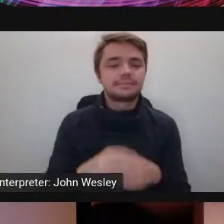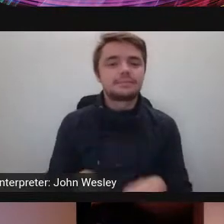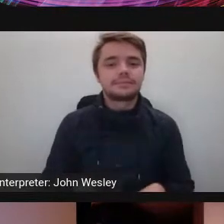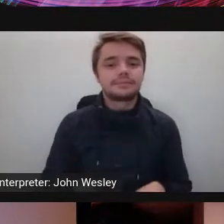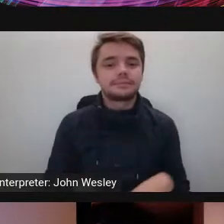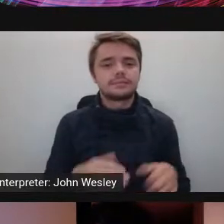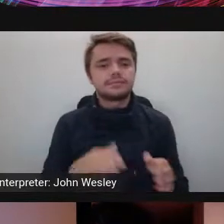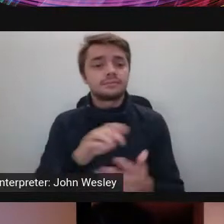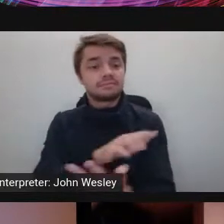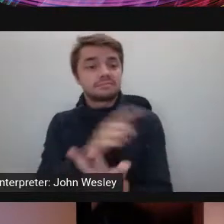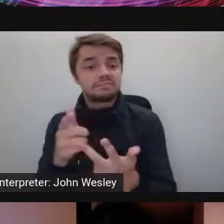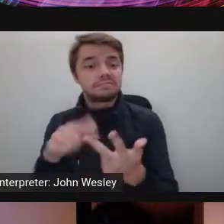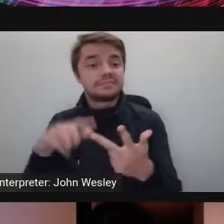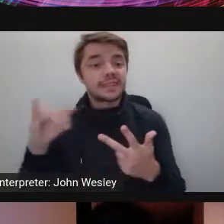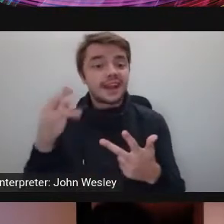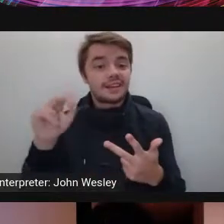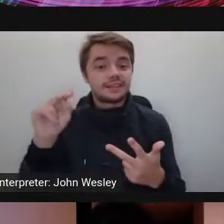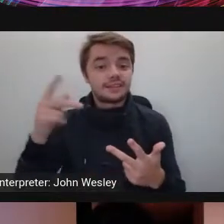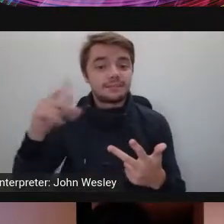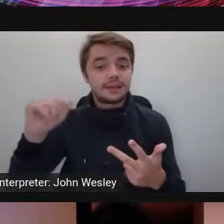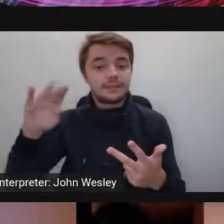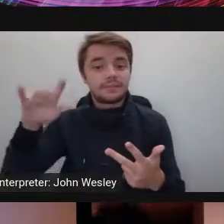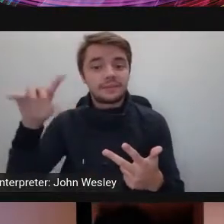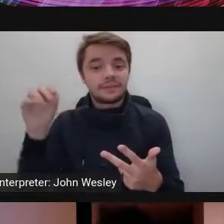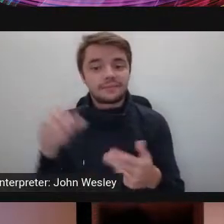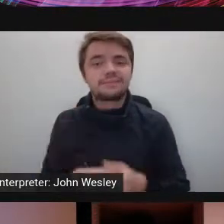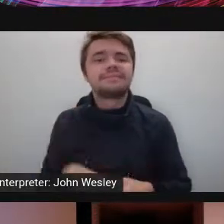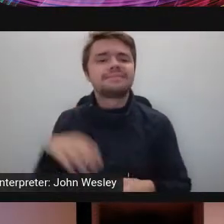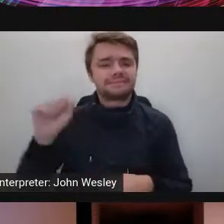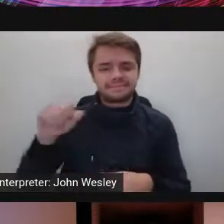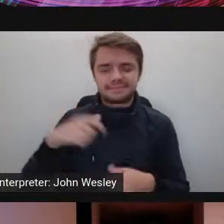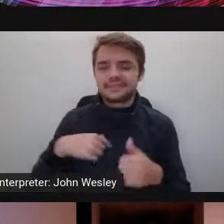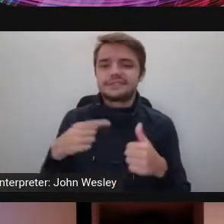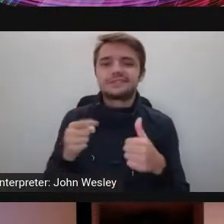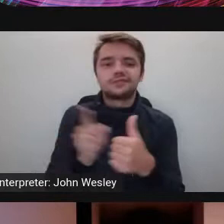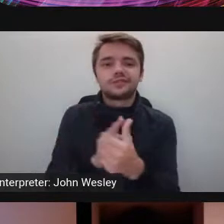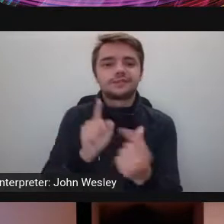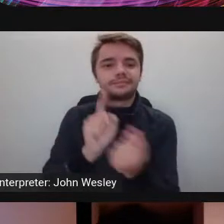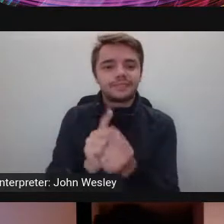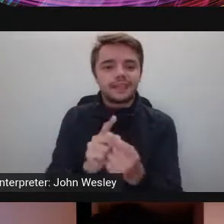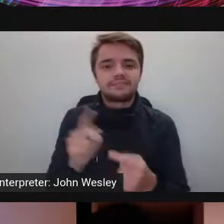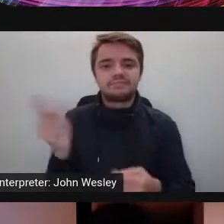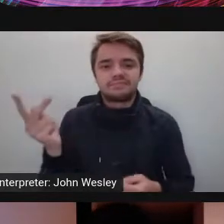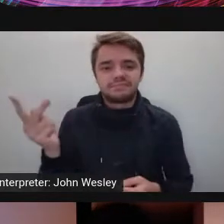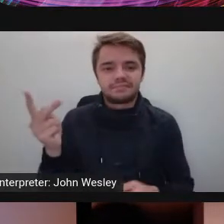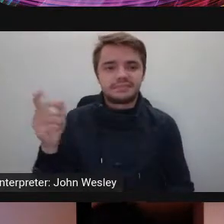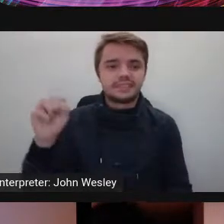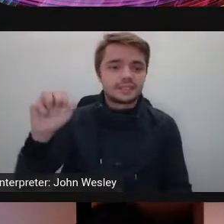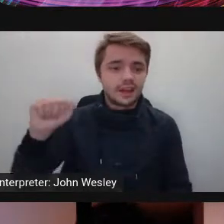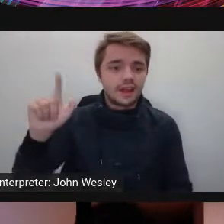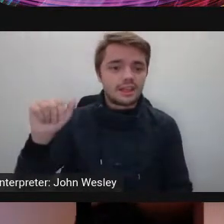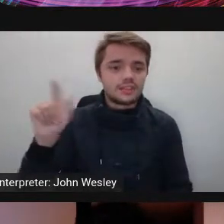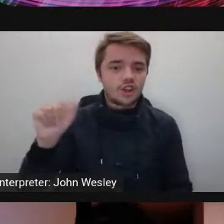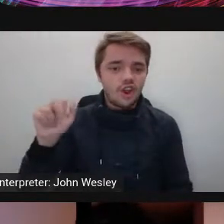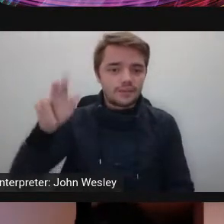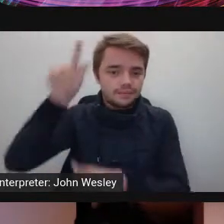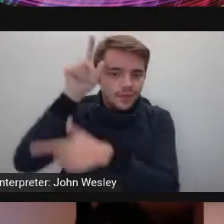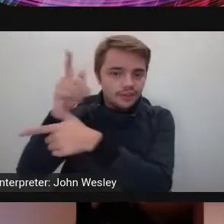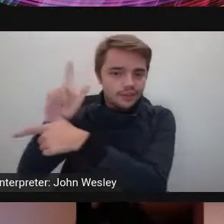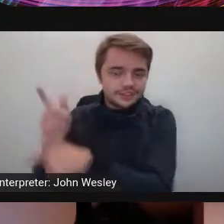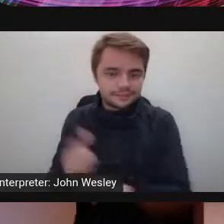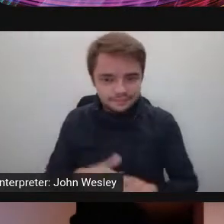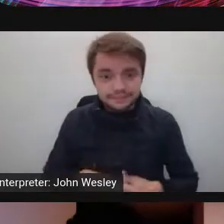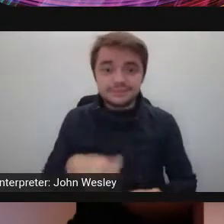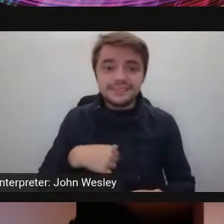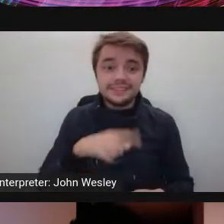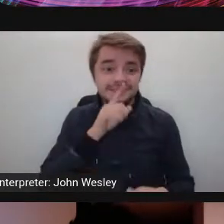Yeah, in my case, when I met Francisco and David, I was sure to be involved in this story because they